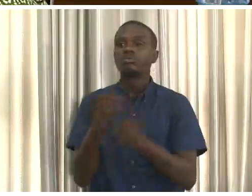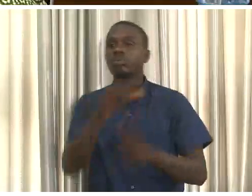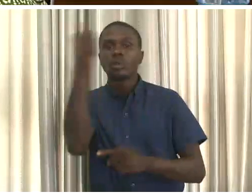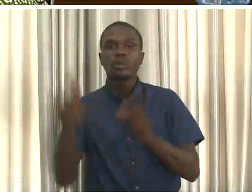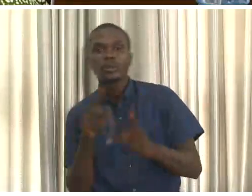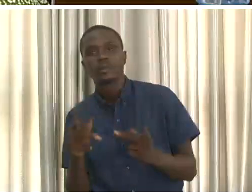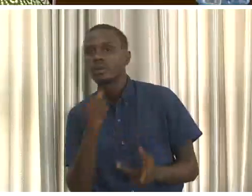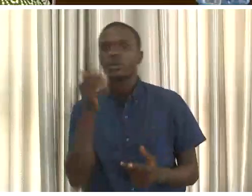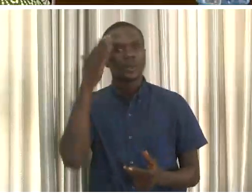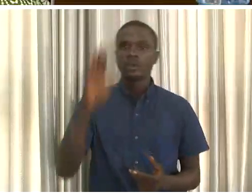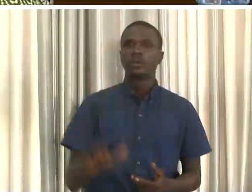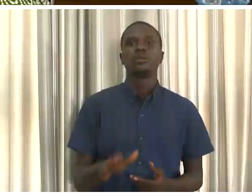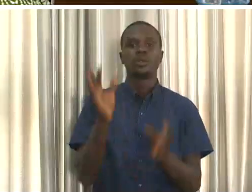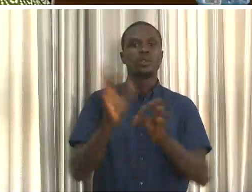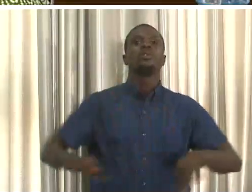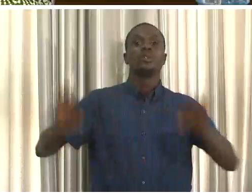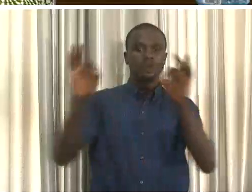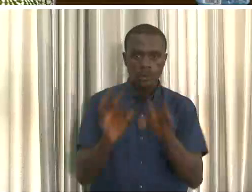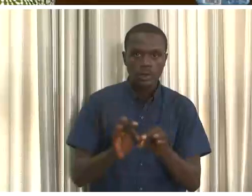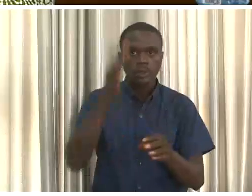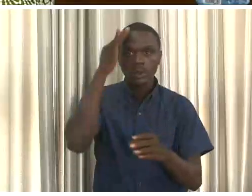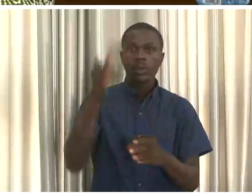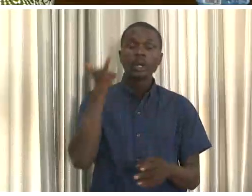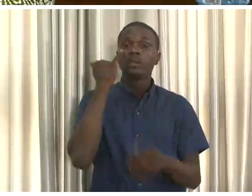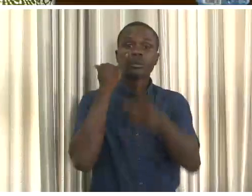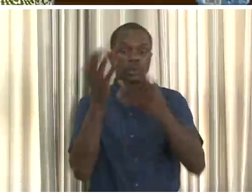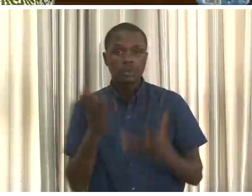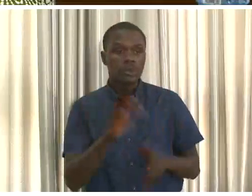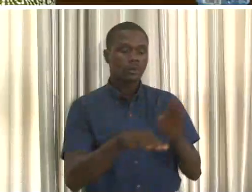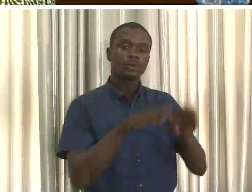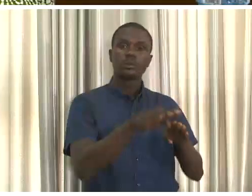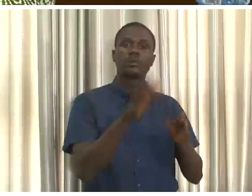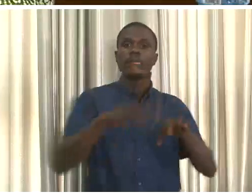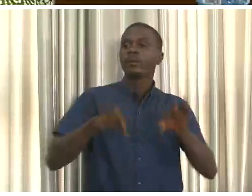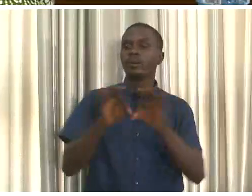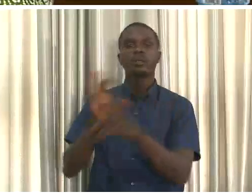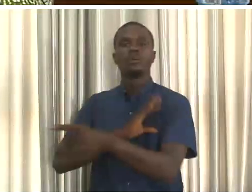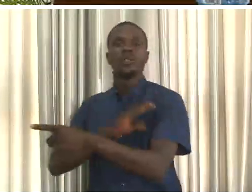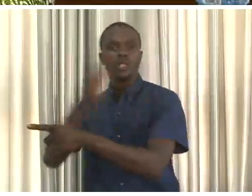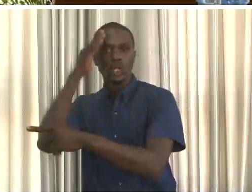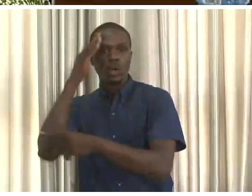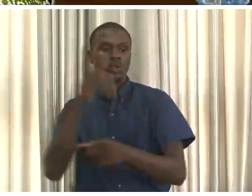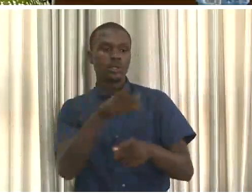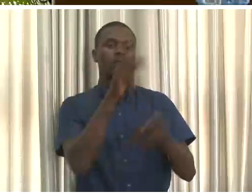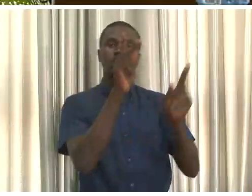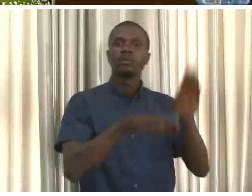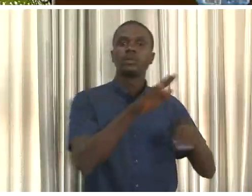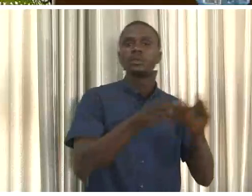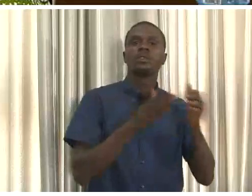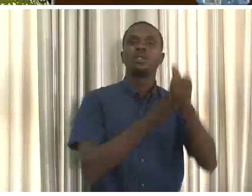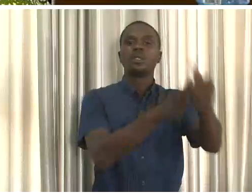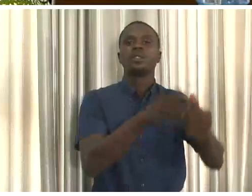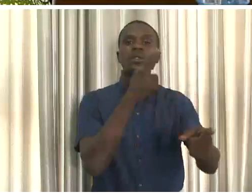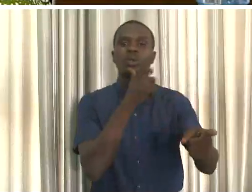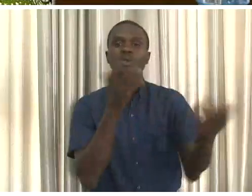on for use, and definitely who is the leader of this particular demonstration when I want to take a type of protest. Because we cannot go about accommodating